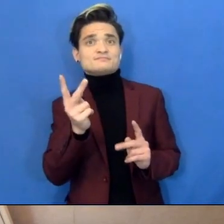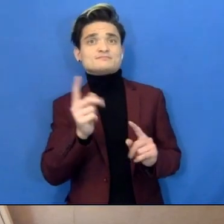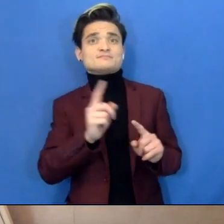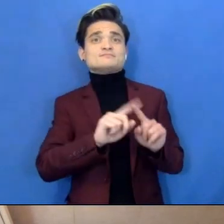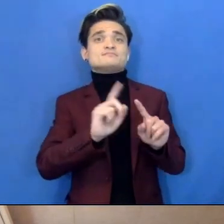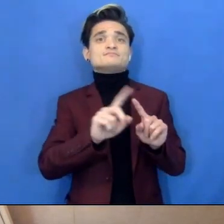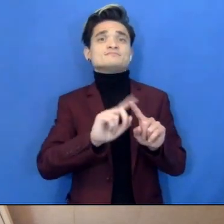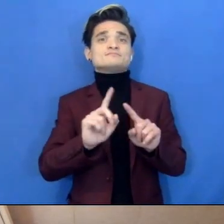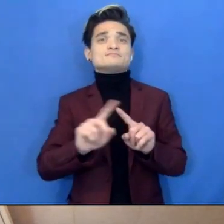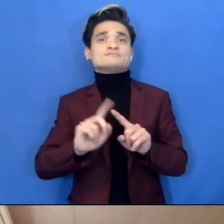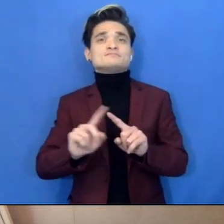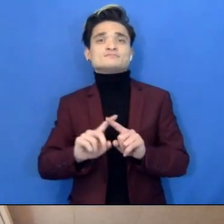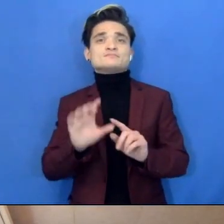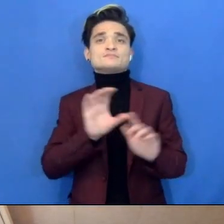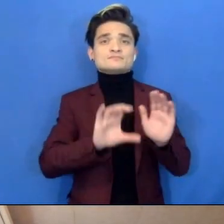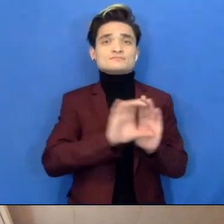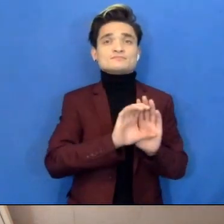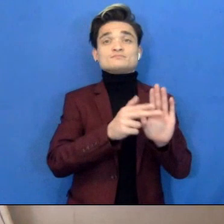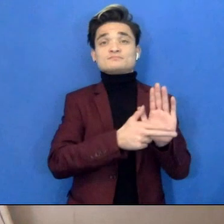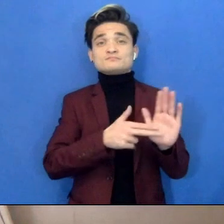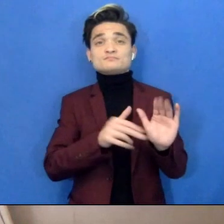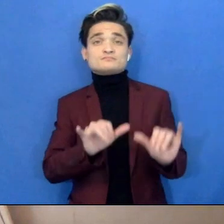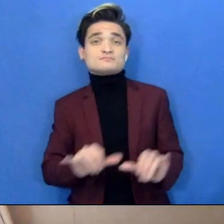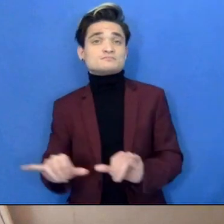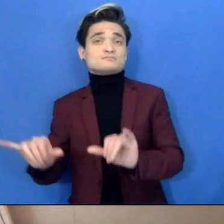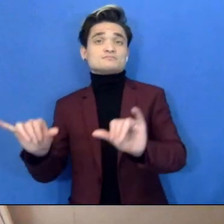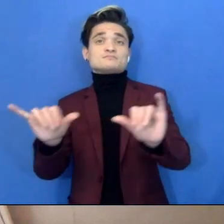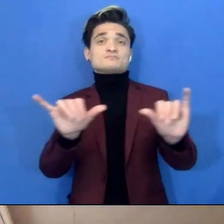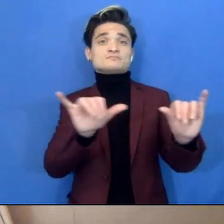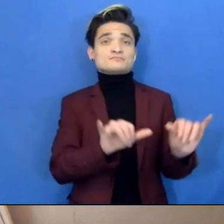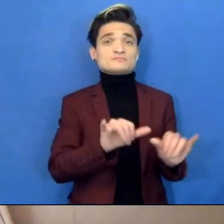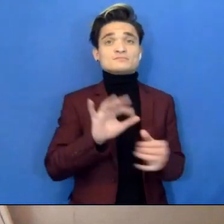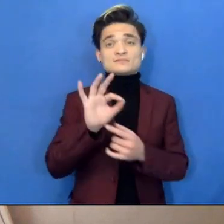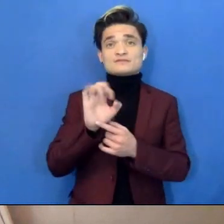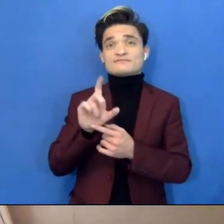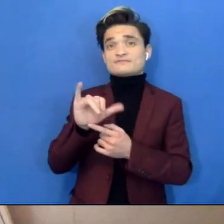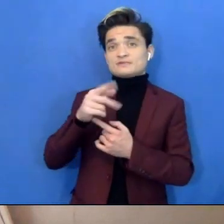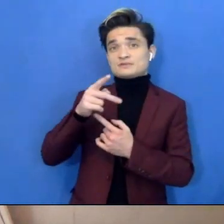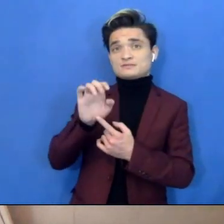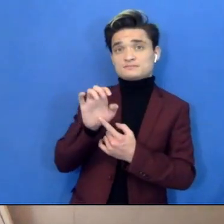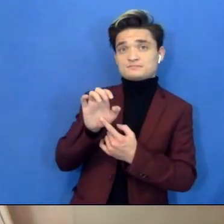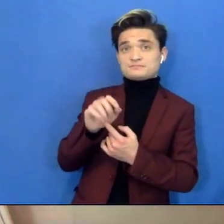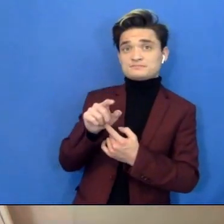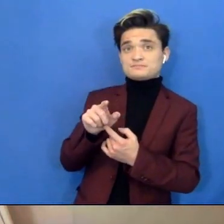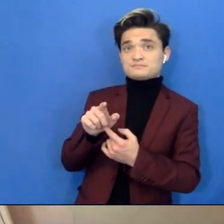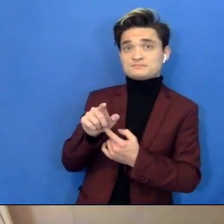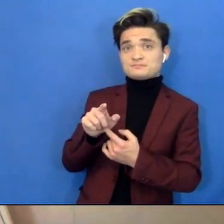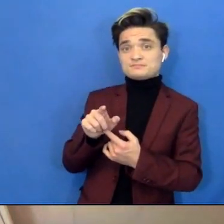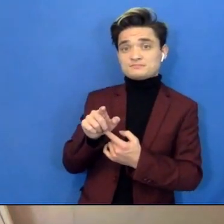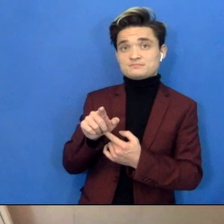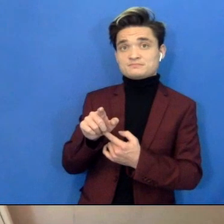broad question. I was seeing Felipe was cheering when you said, Daniela said something and Felipe was cheering.